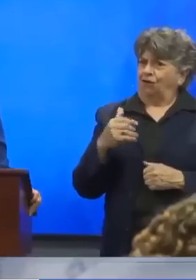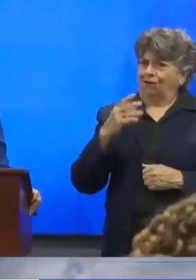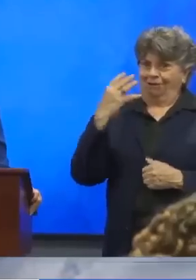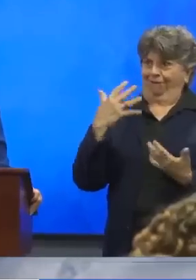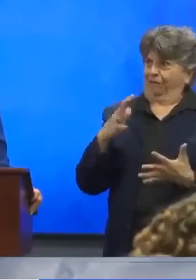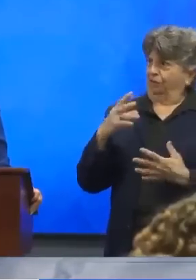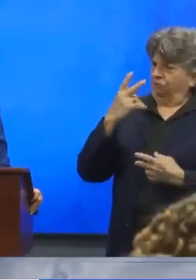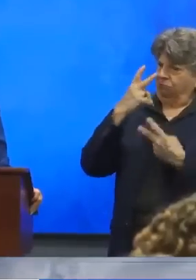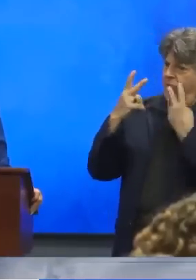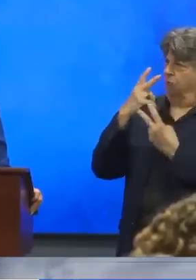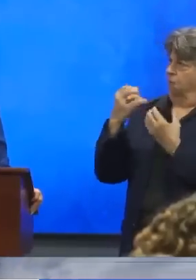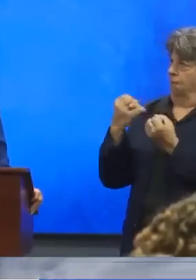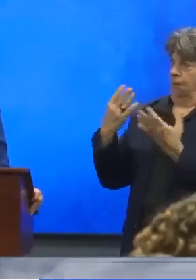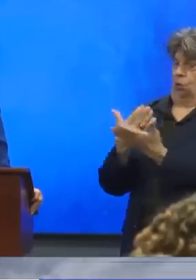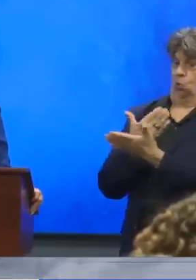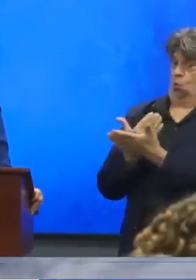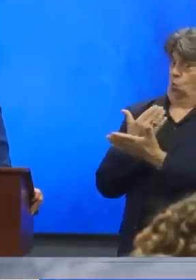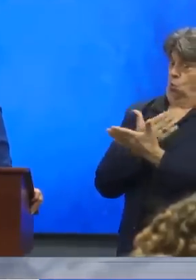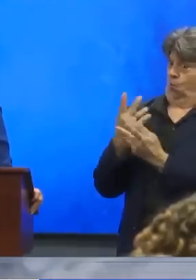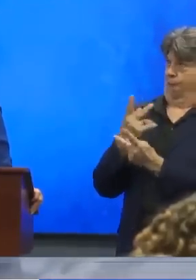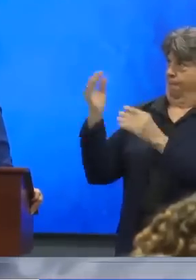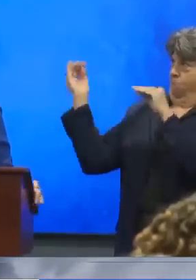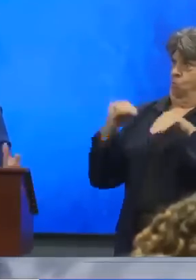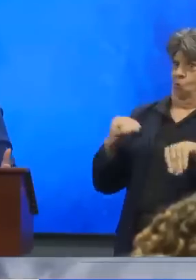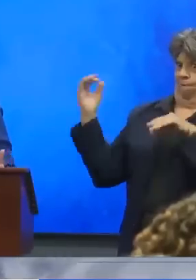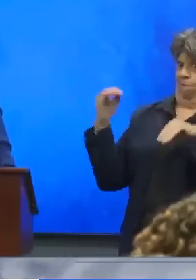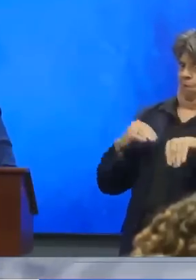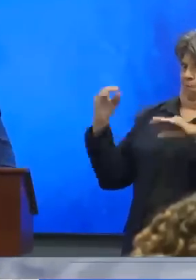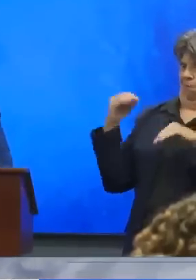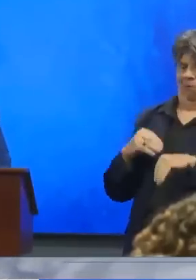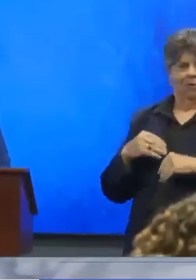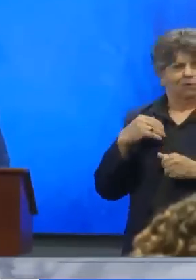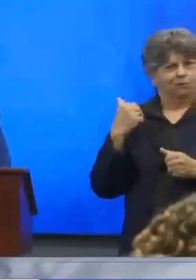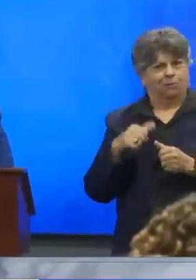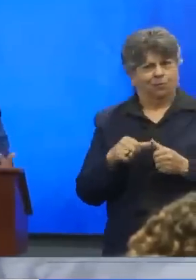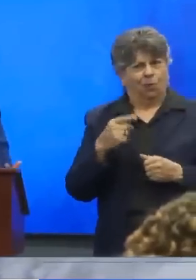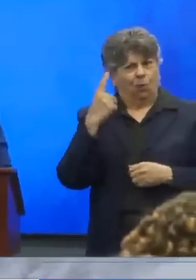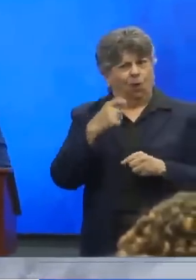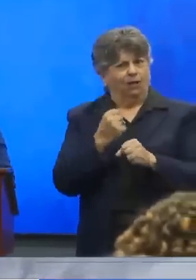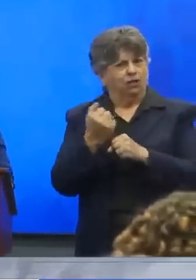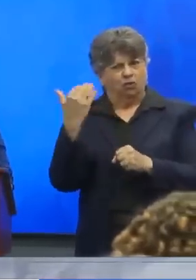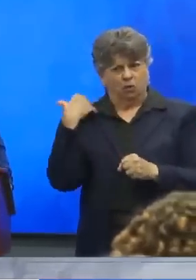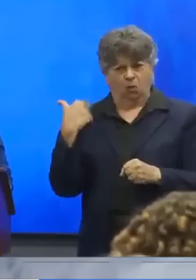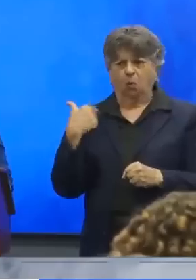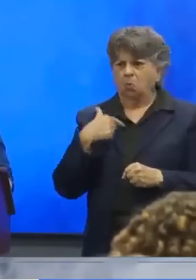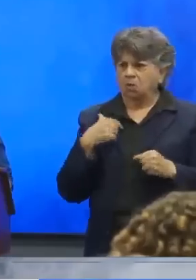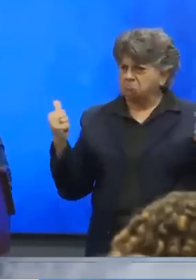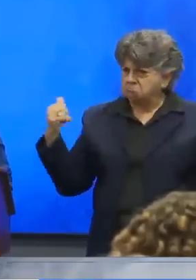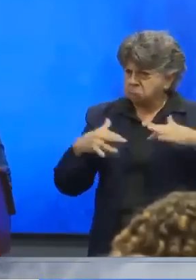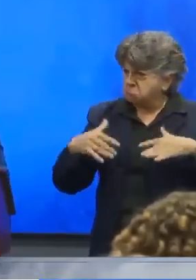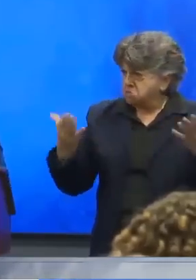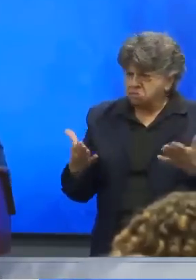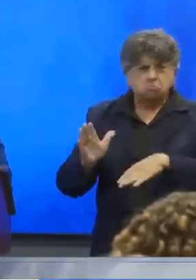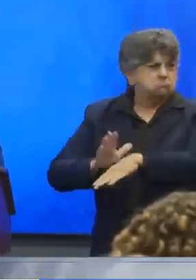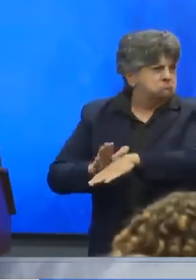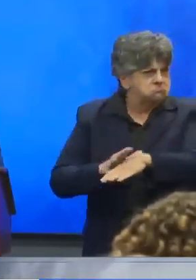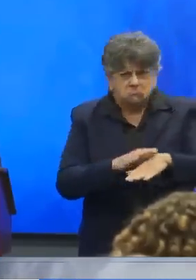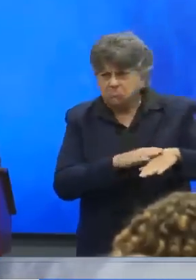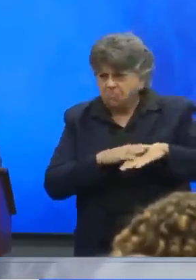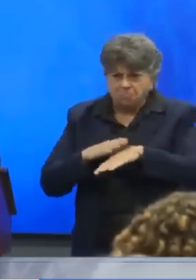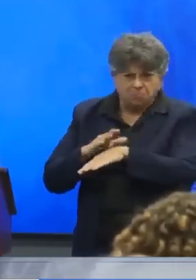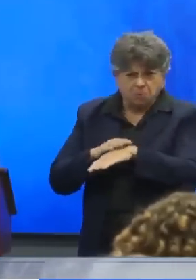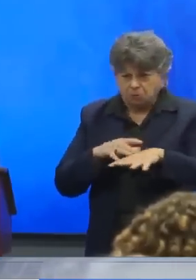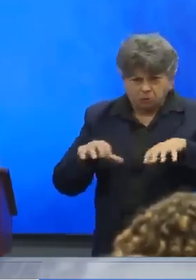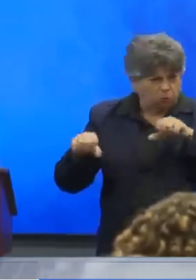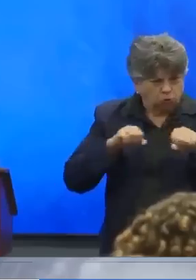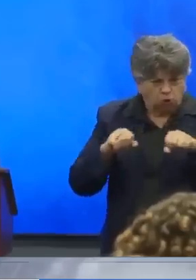here less than a year ago to warn Pinellas County and other surrounding counties about what was about to happen and how to